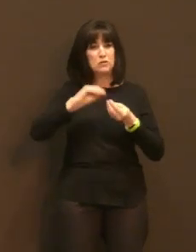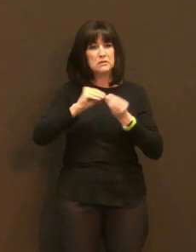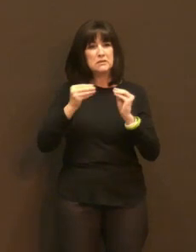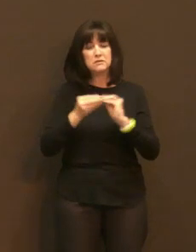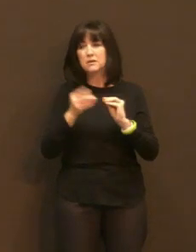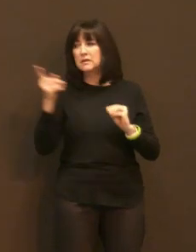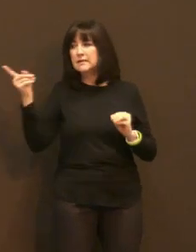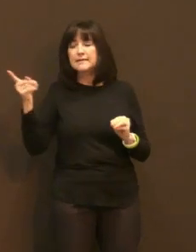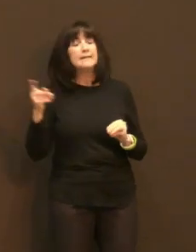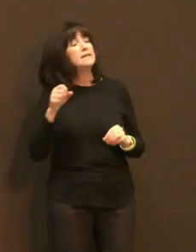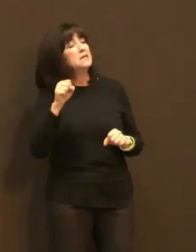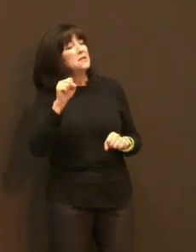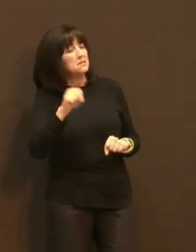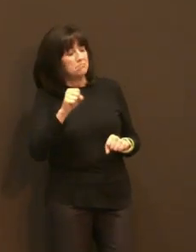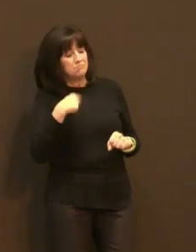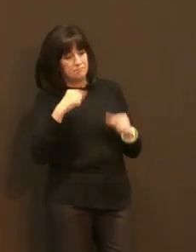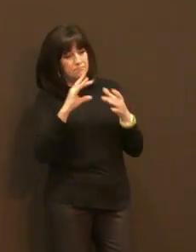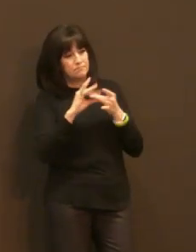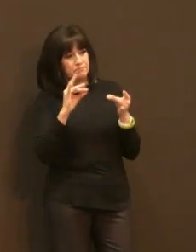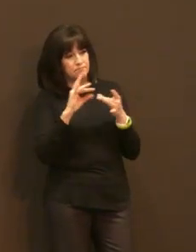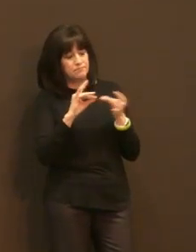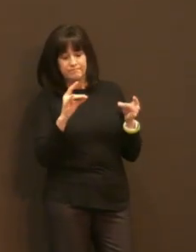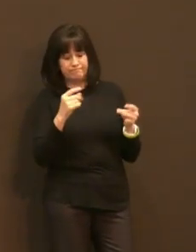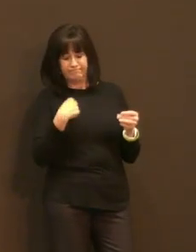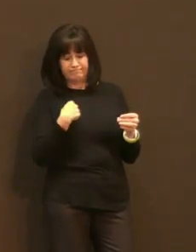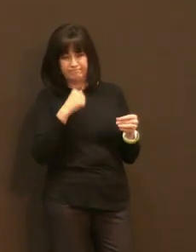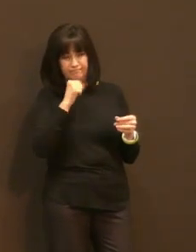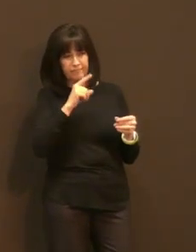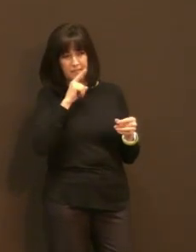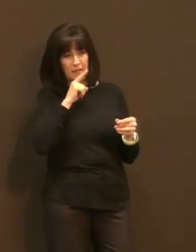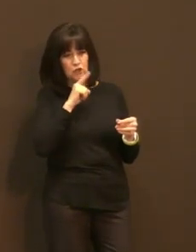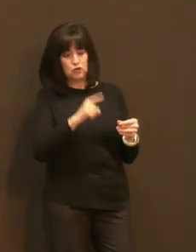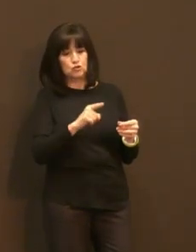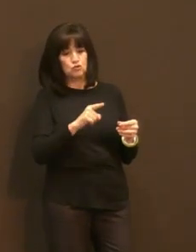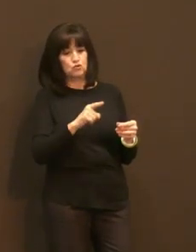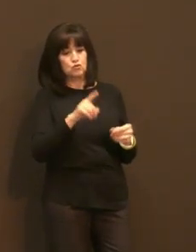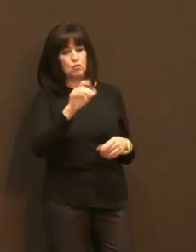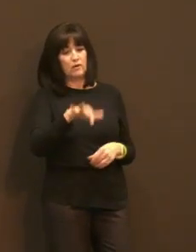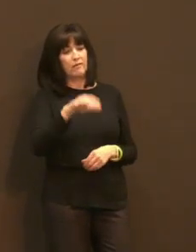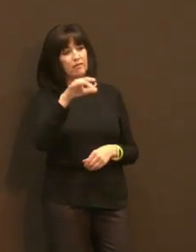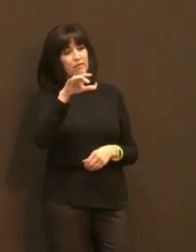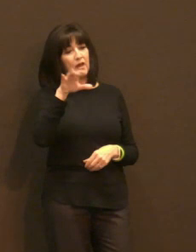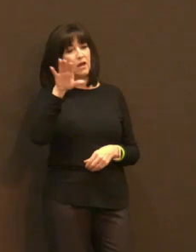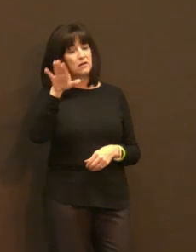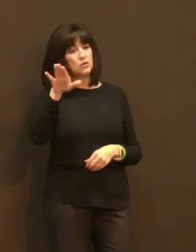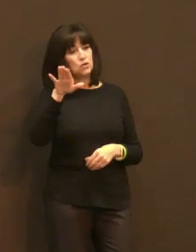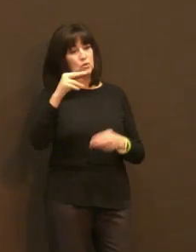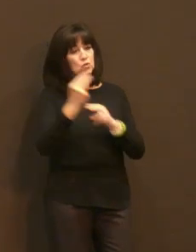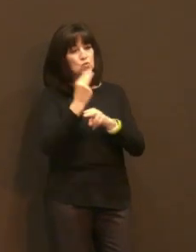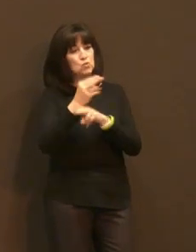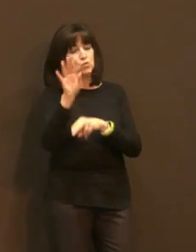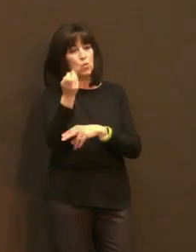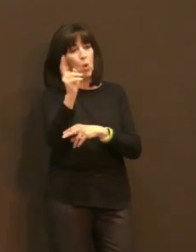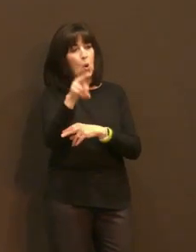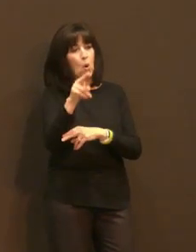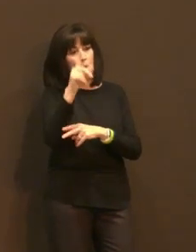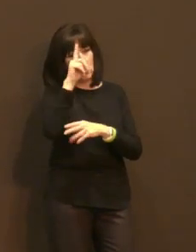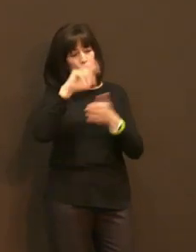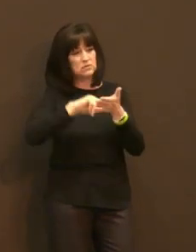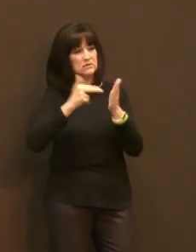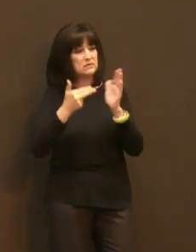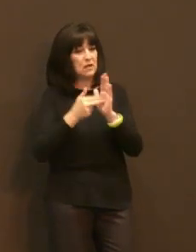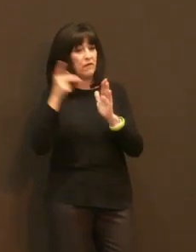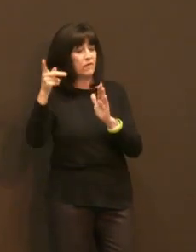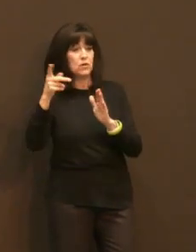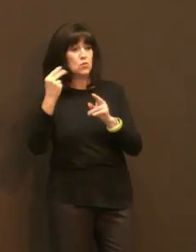fully understand why Genesis nationally is using their own definitions. They're not using